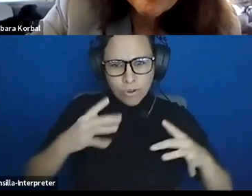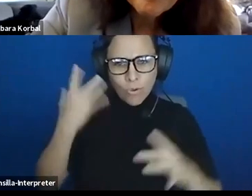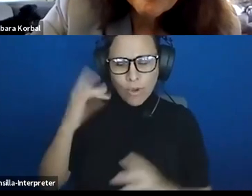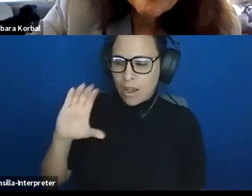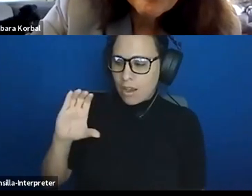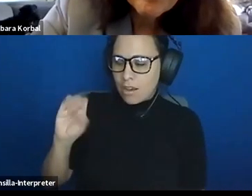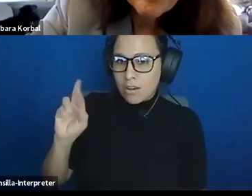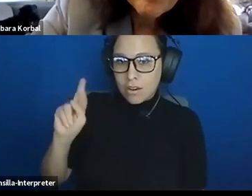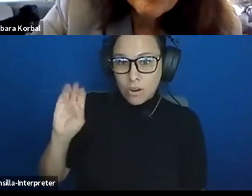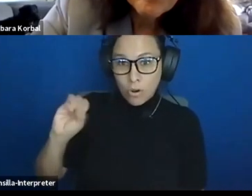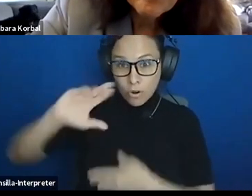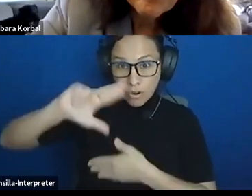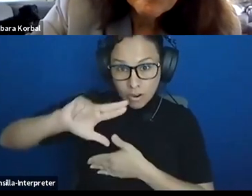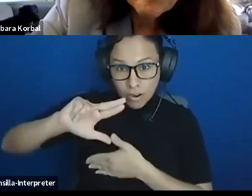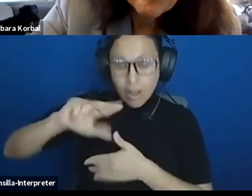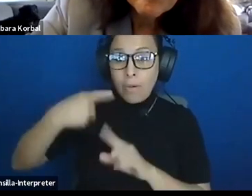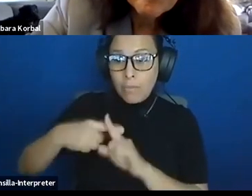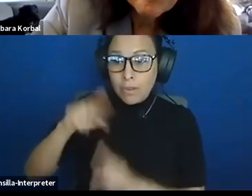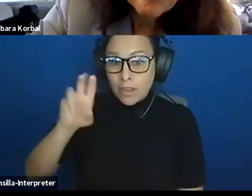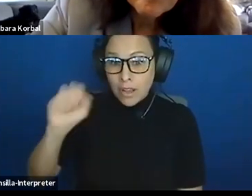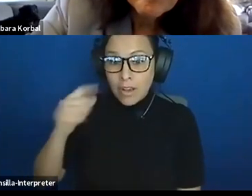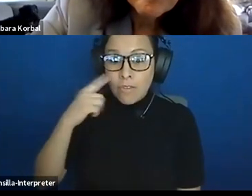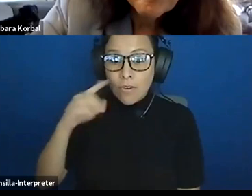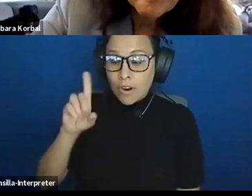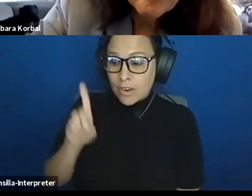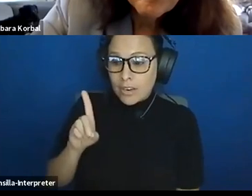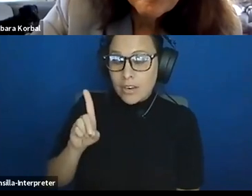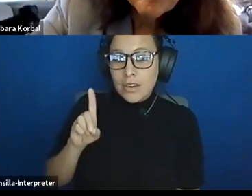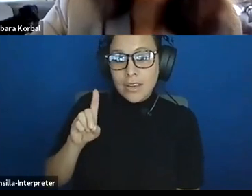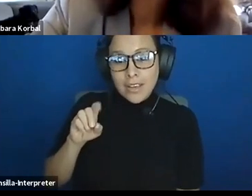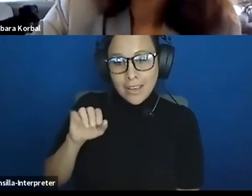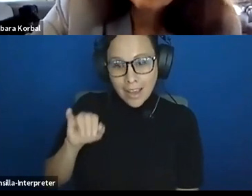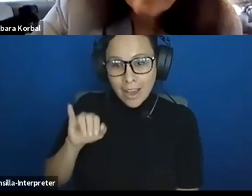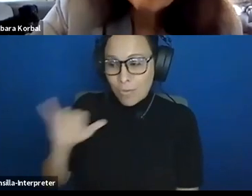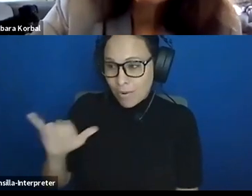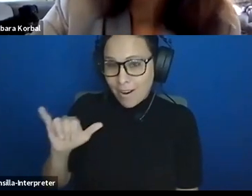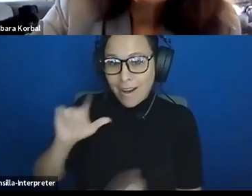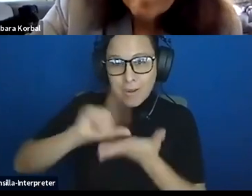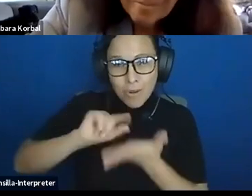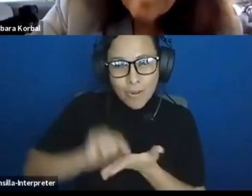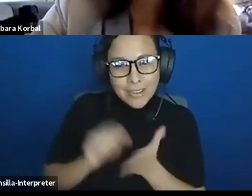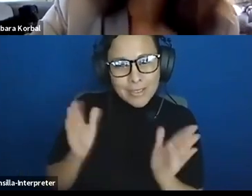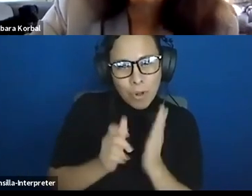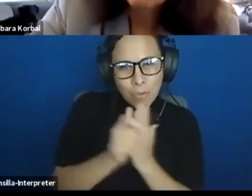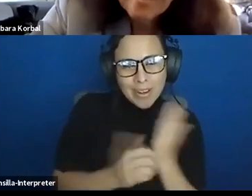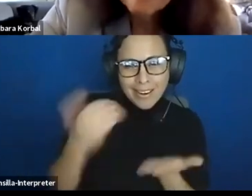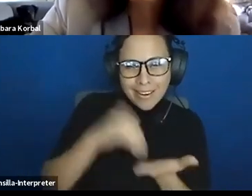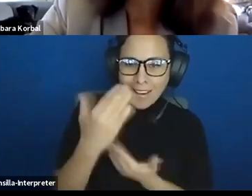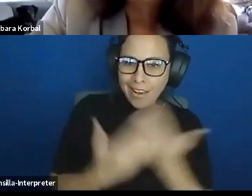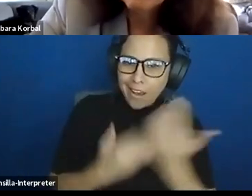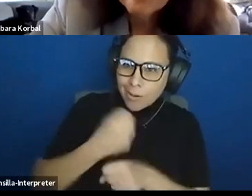Latin America and the United States of DIY publications, zines, the little magazine again, the